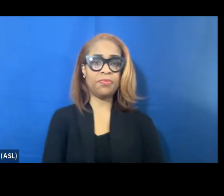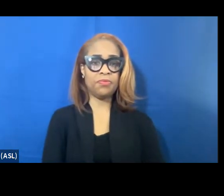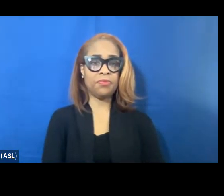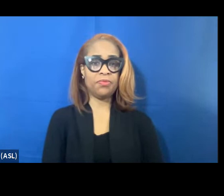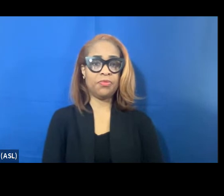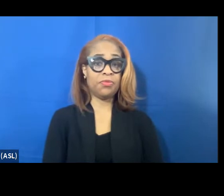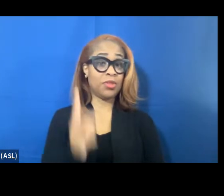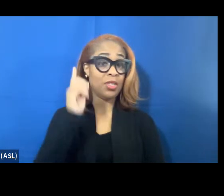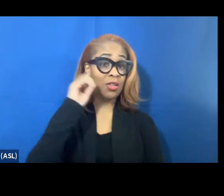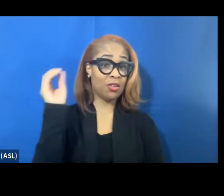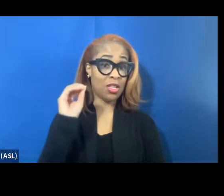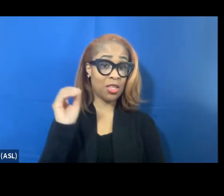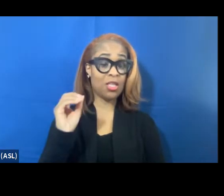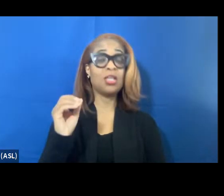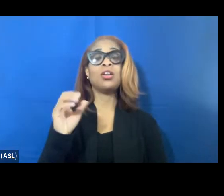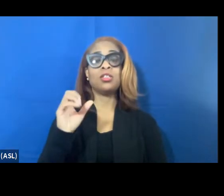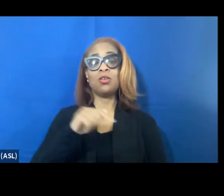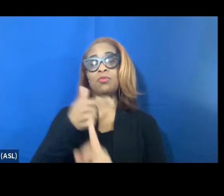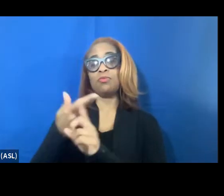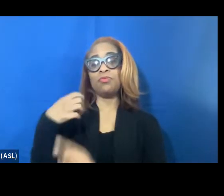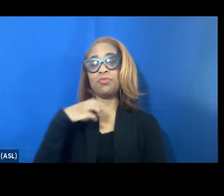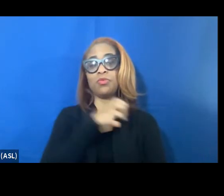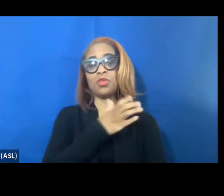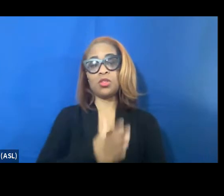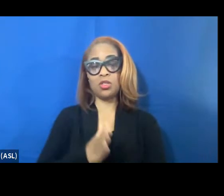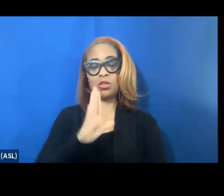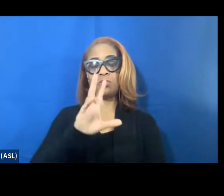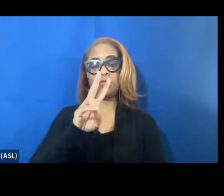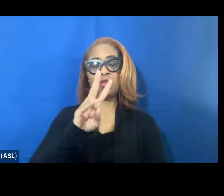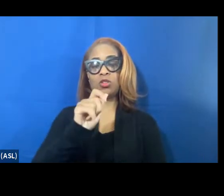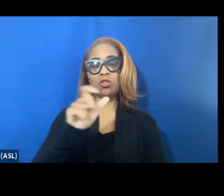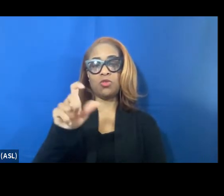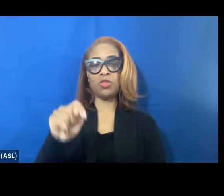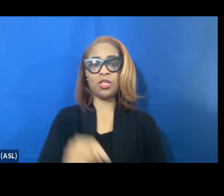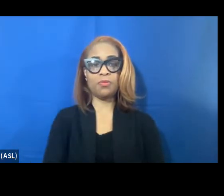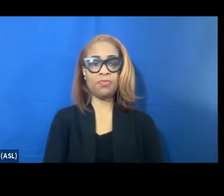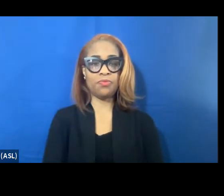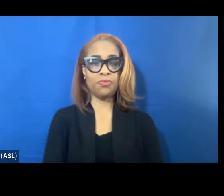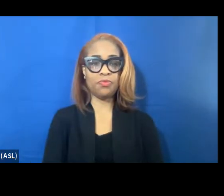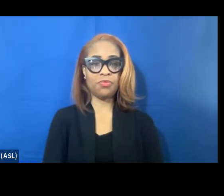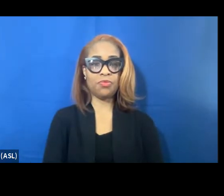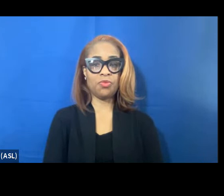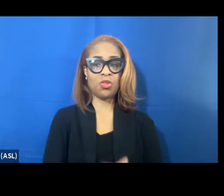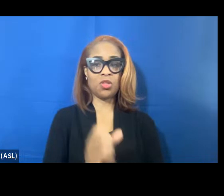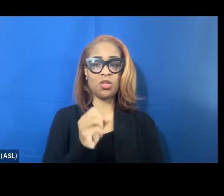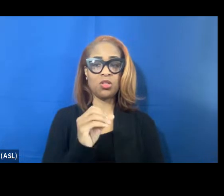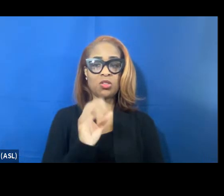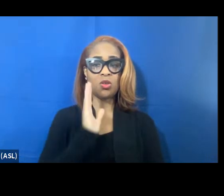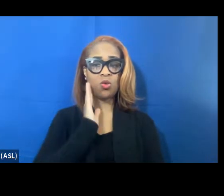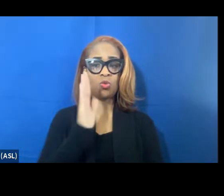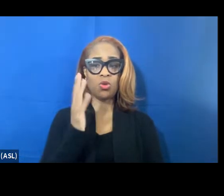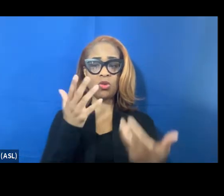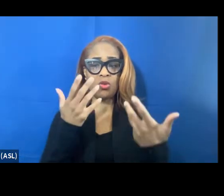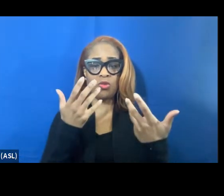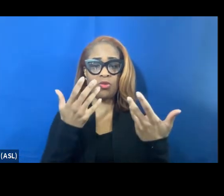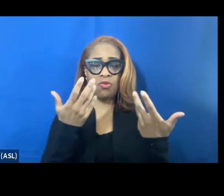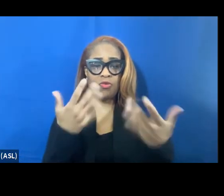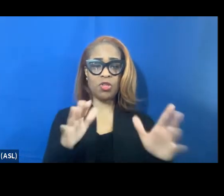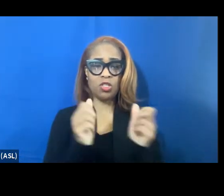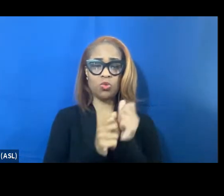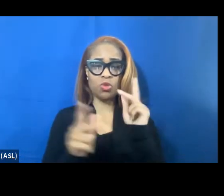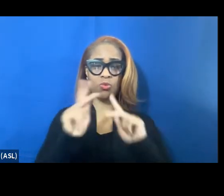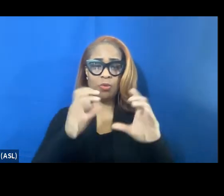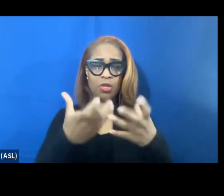okay i'm not hearing anything commissioner let the floor is yours so are we going to do the pat finish with the population